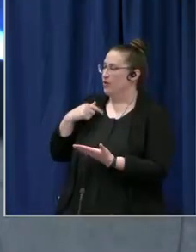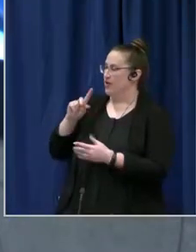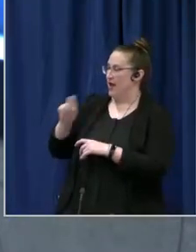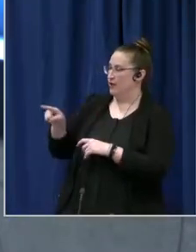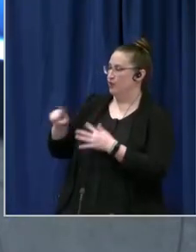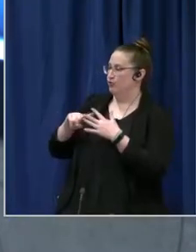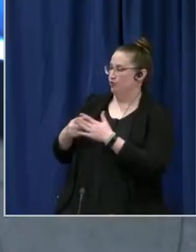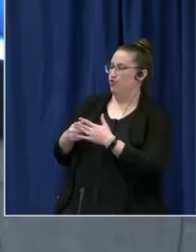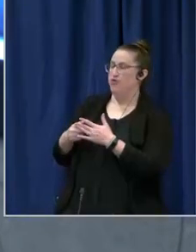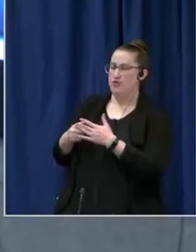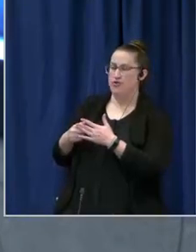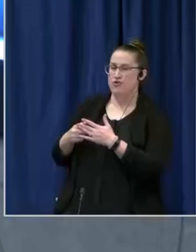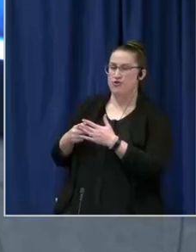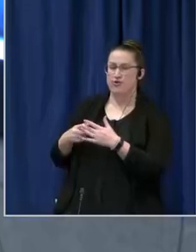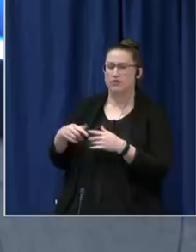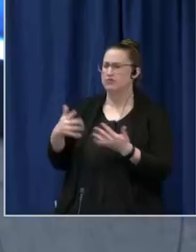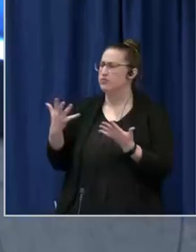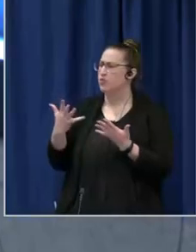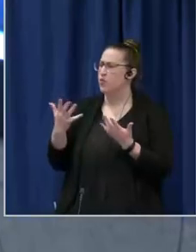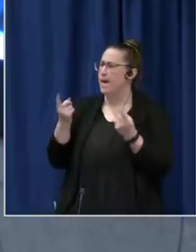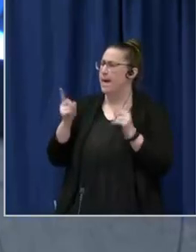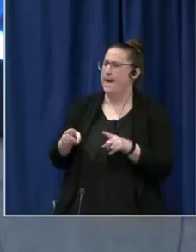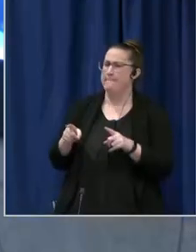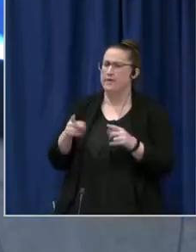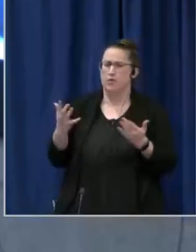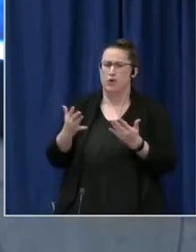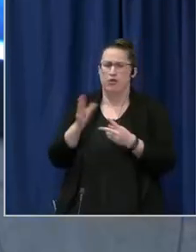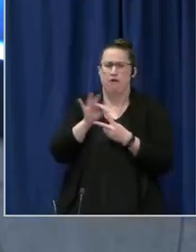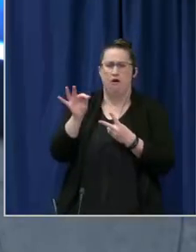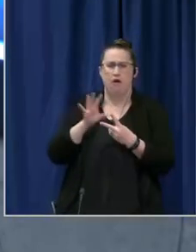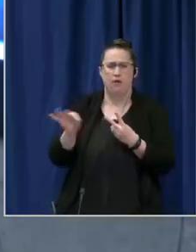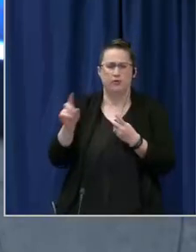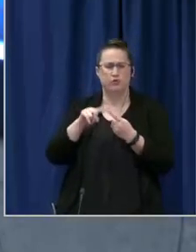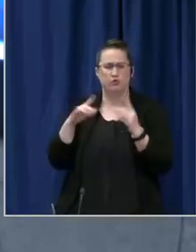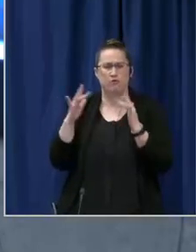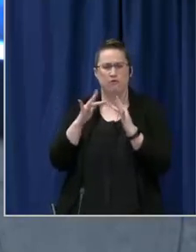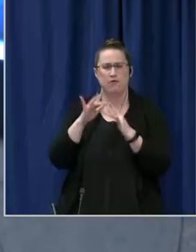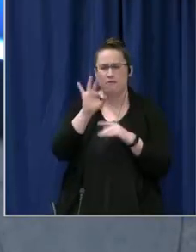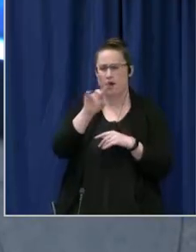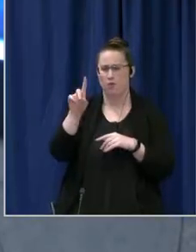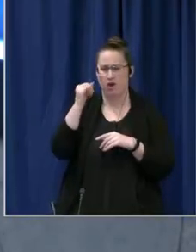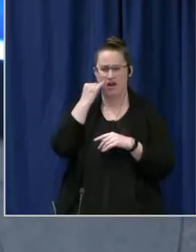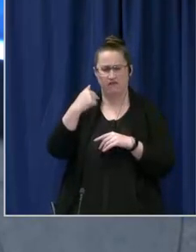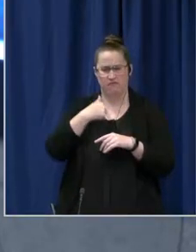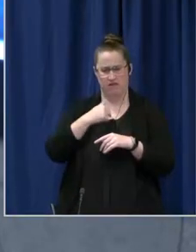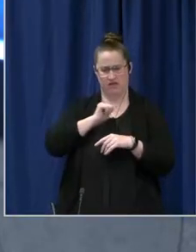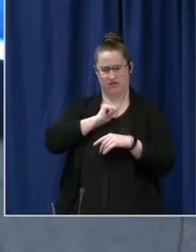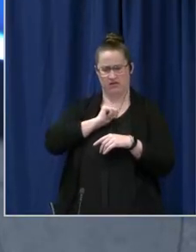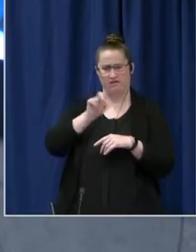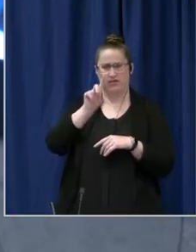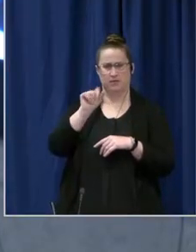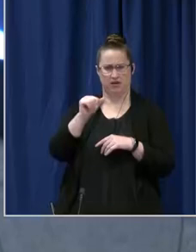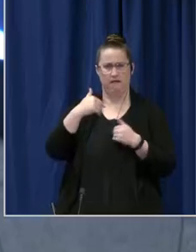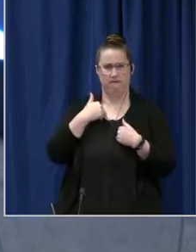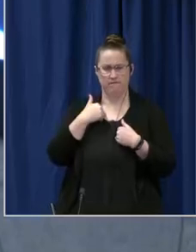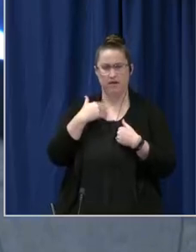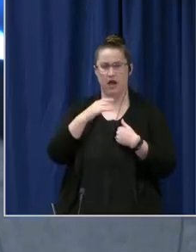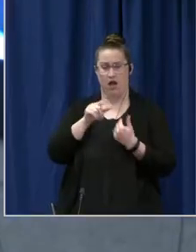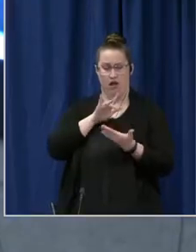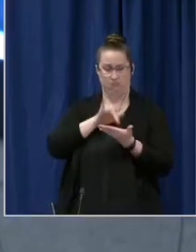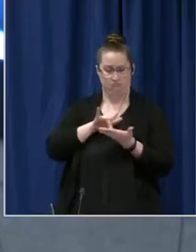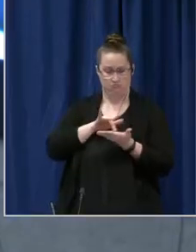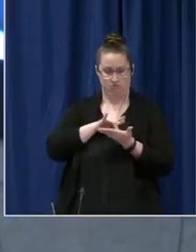start off. So what happens, what are the options to contact 911 if I have a disability? And when I dial